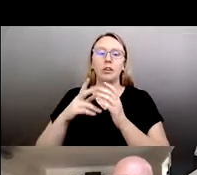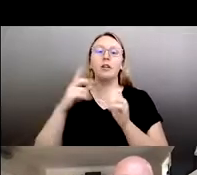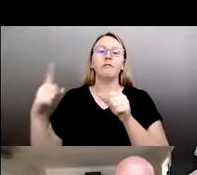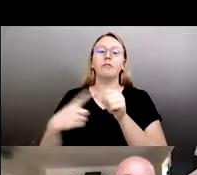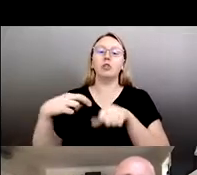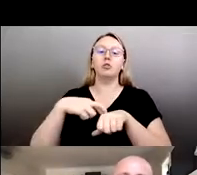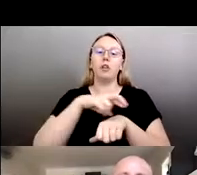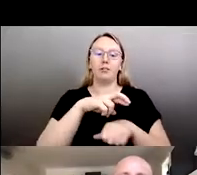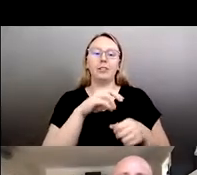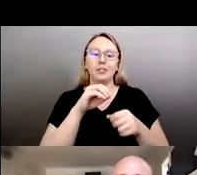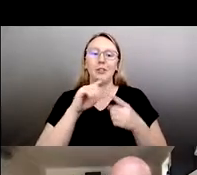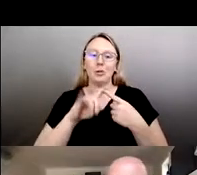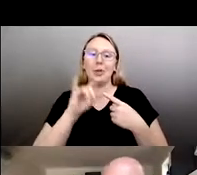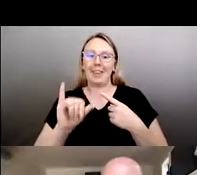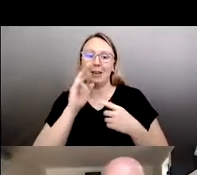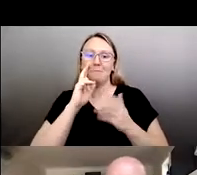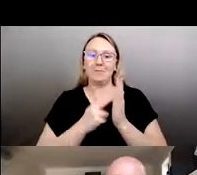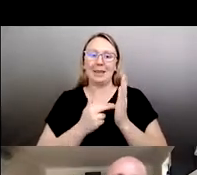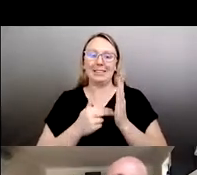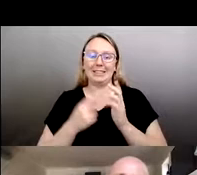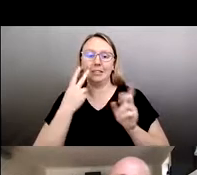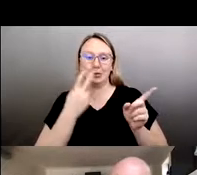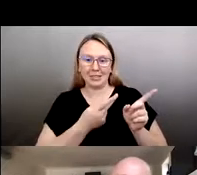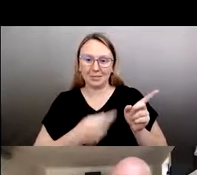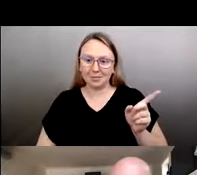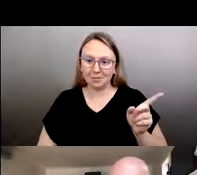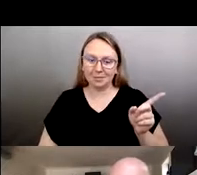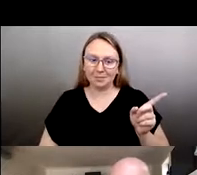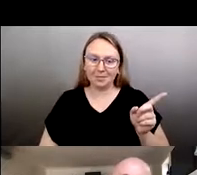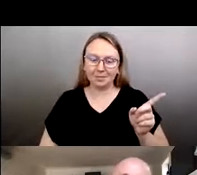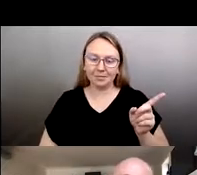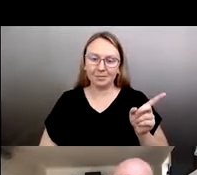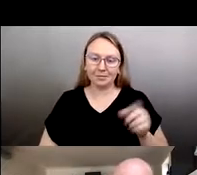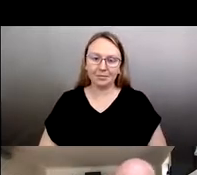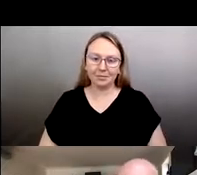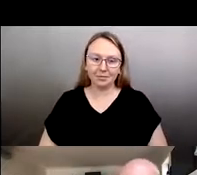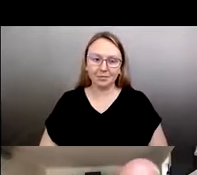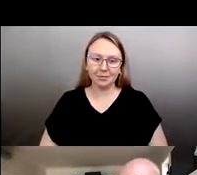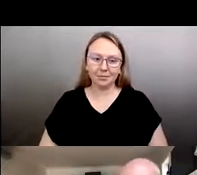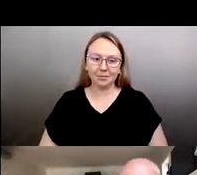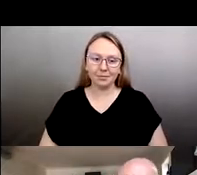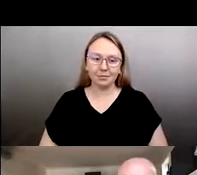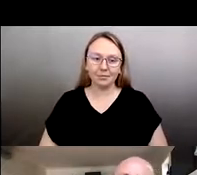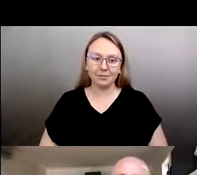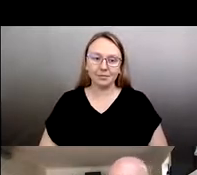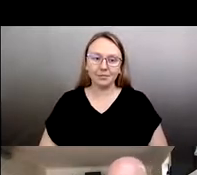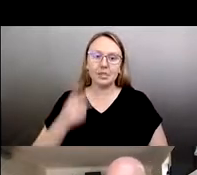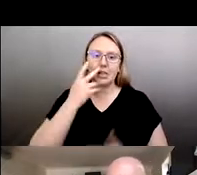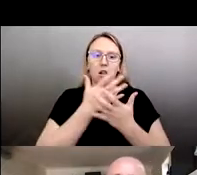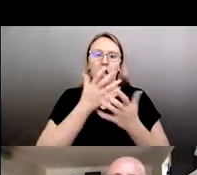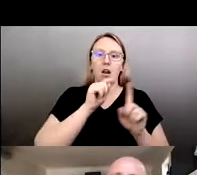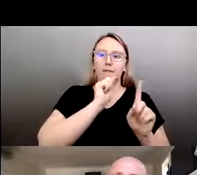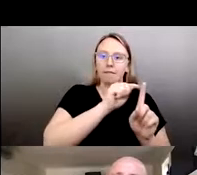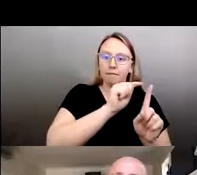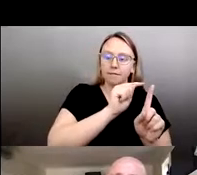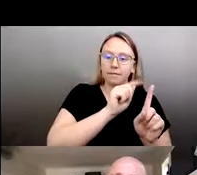Puerto Rican Wedding. And once you see this connection, you'll start to notice a lot of kind of Nighthawks allusions in Roger's paintings. I'll show a number